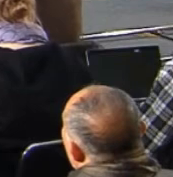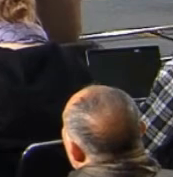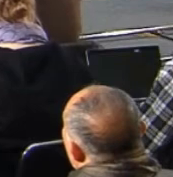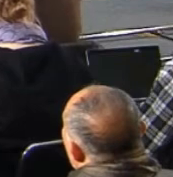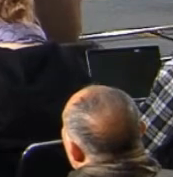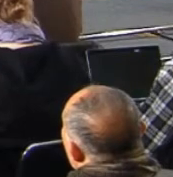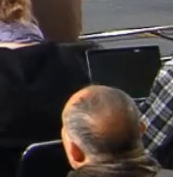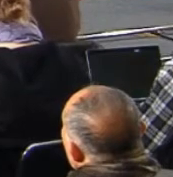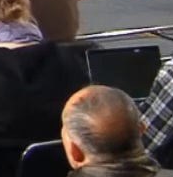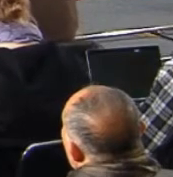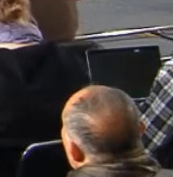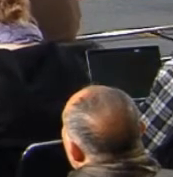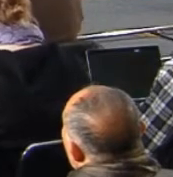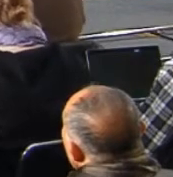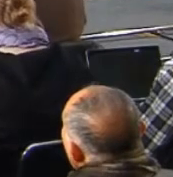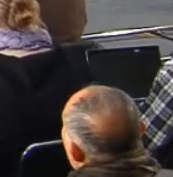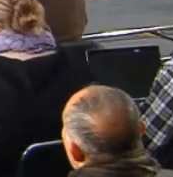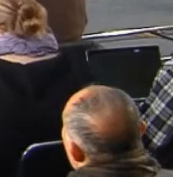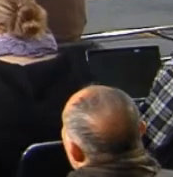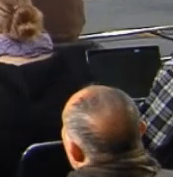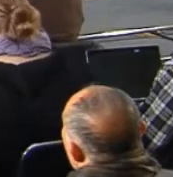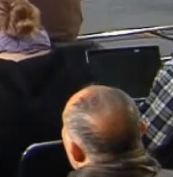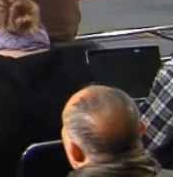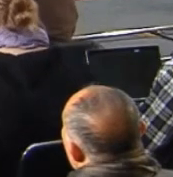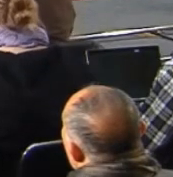doctorates from CONACYT.